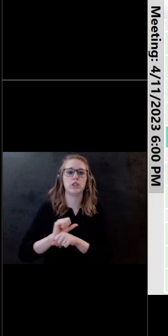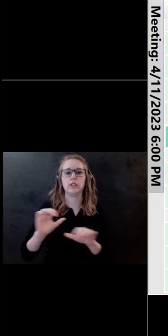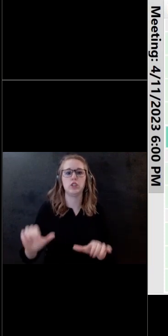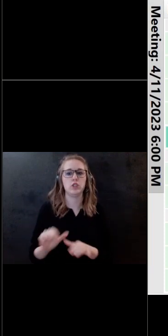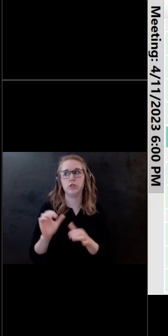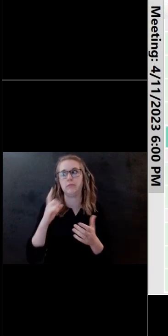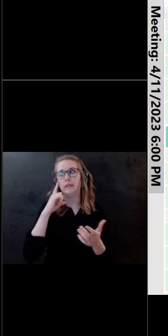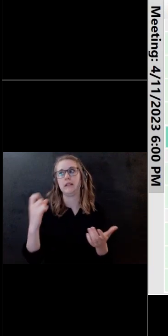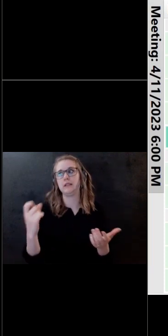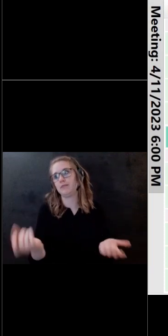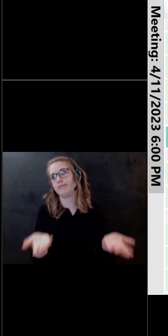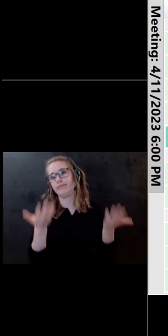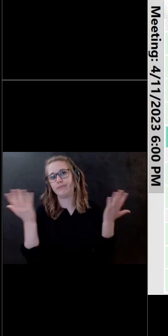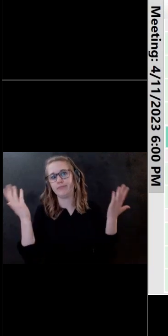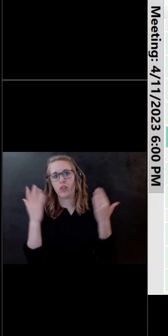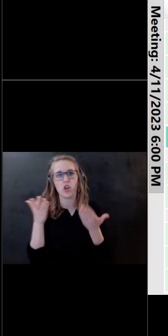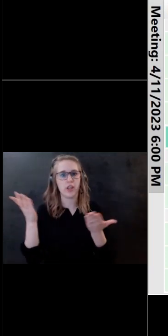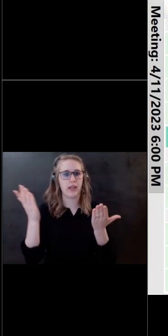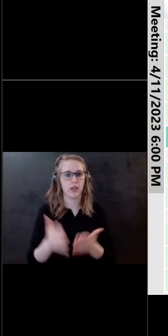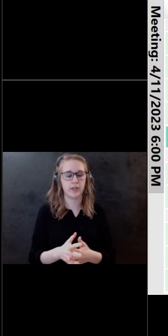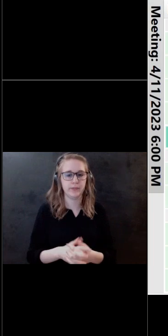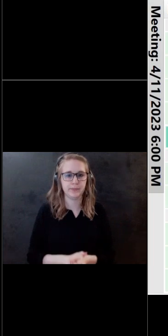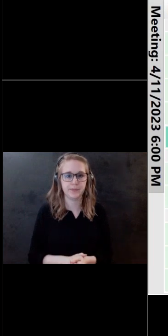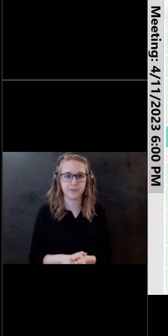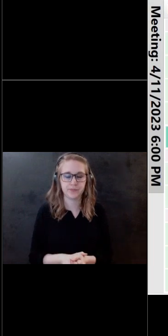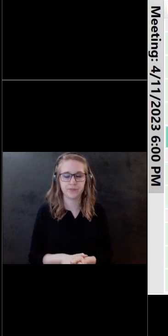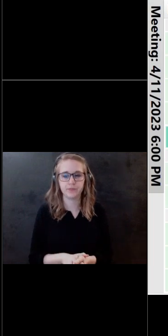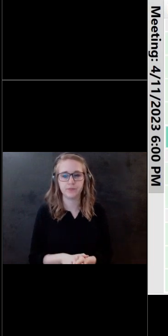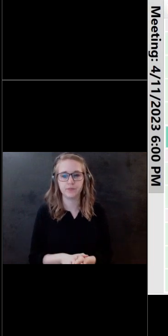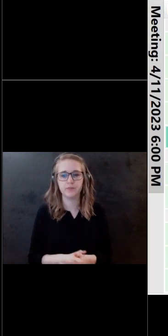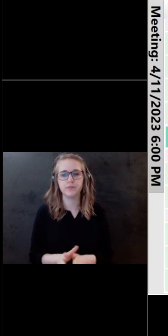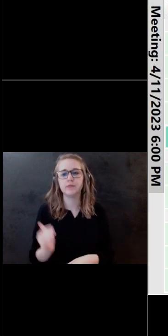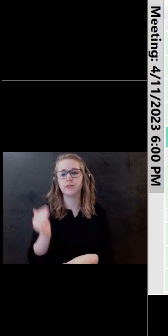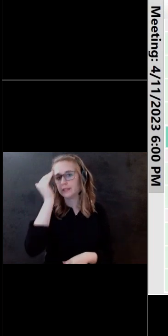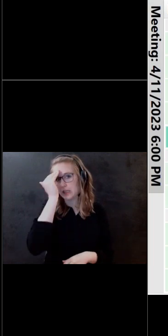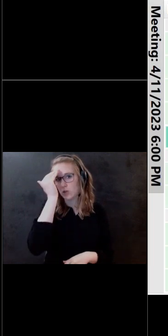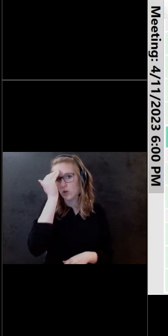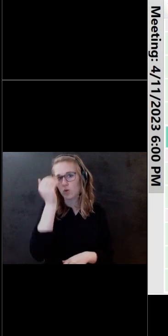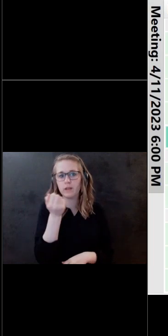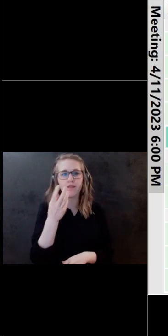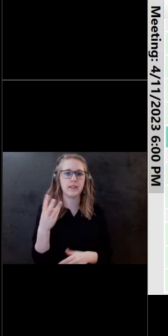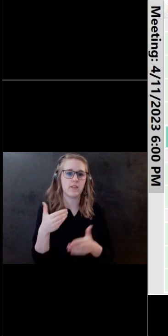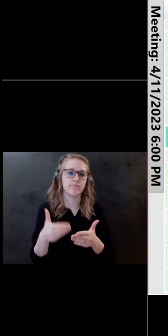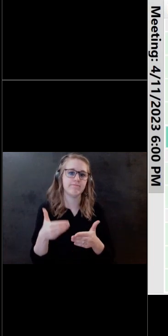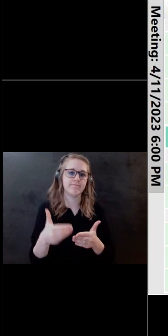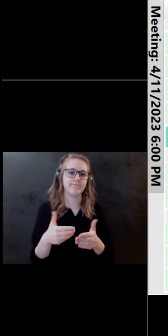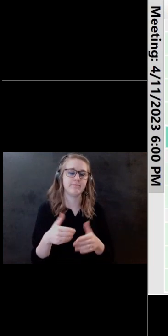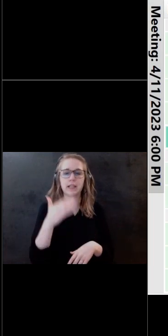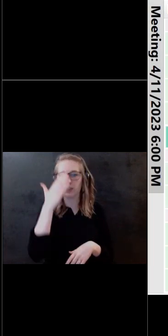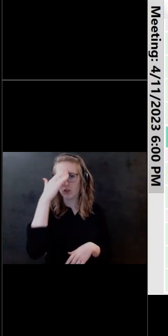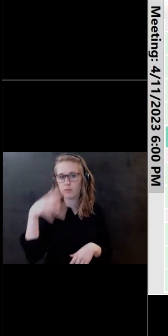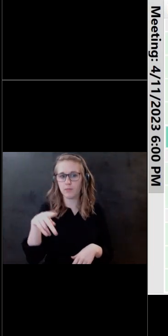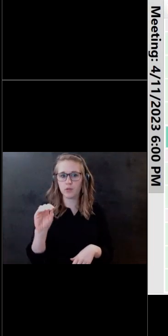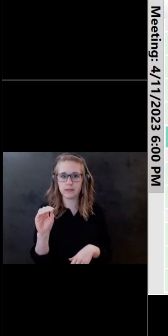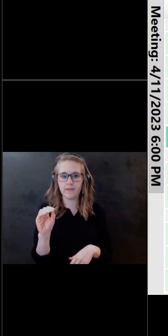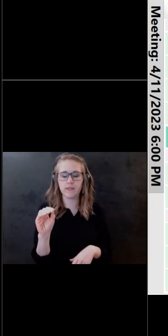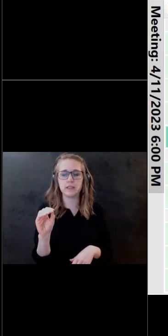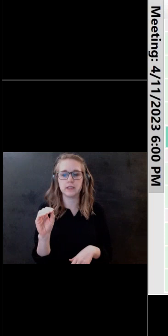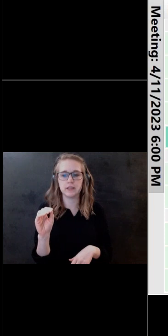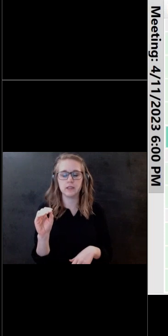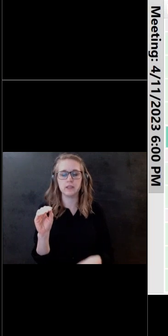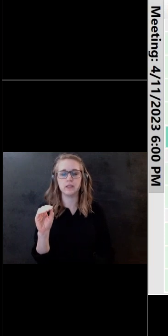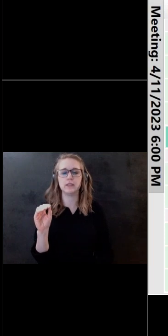just because they're there. And I know we have a couple of upcoming things. I know that the post office